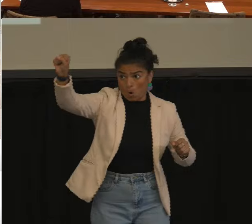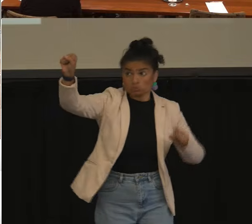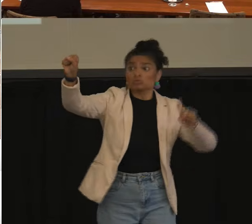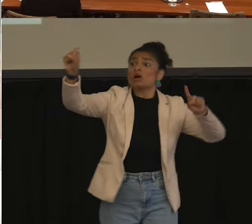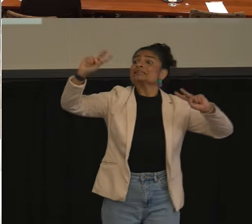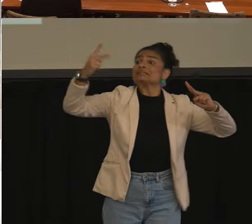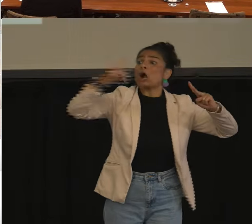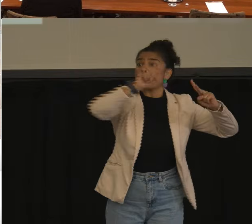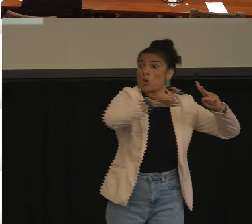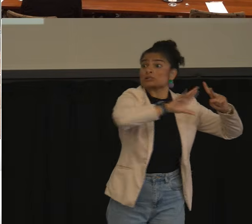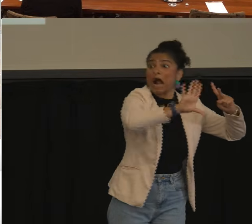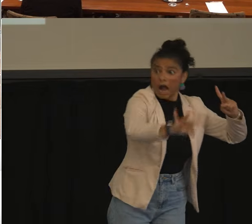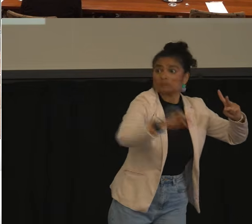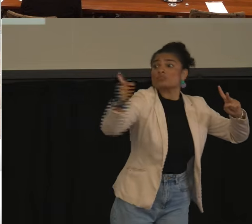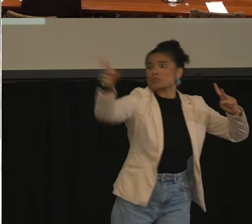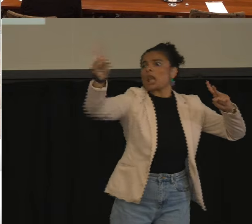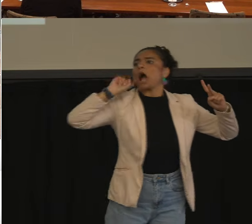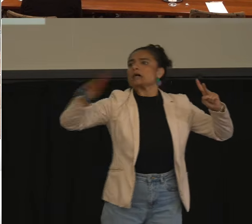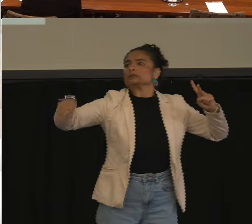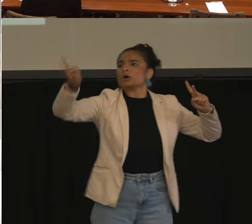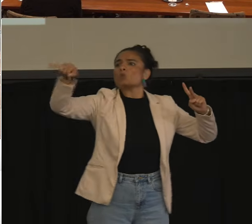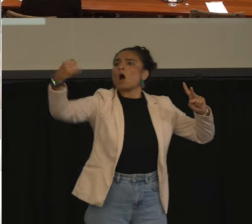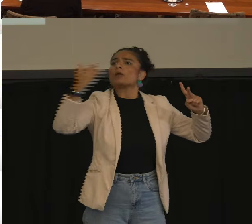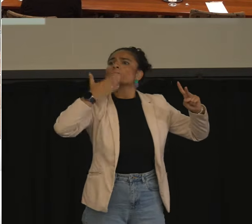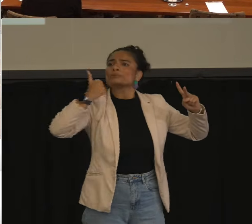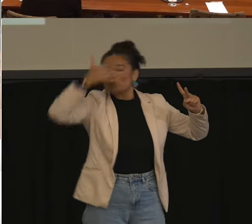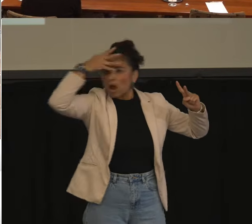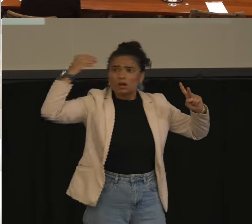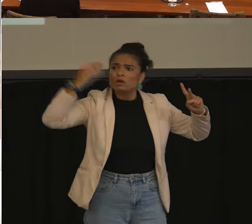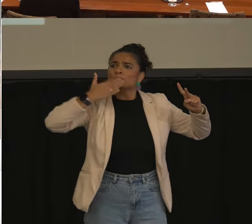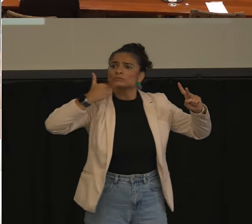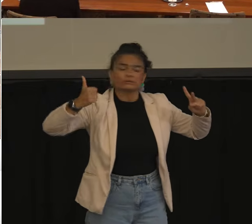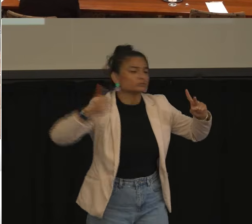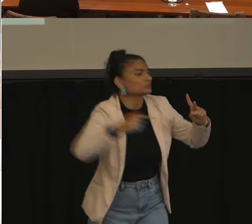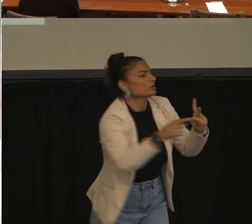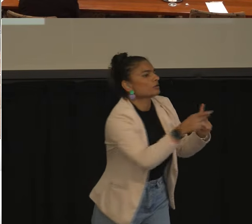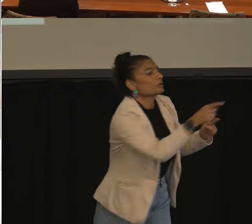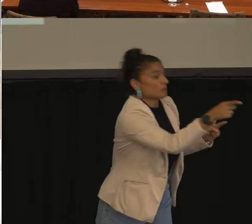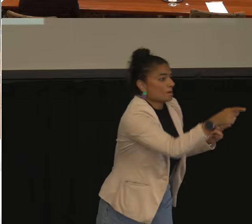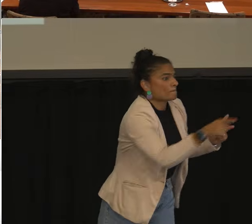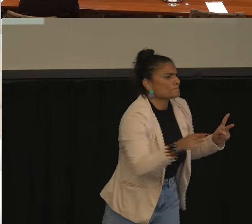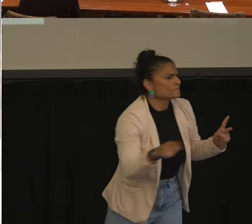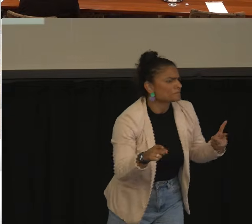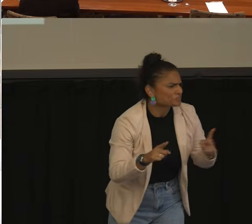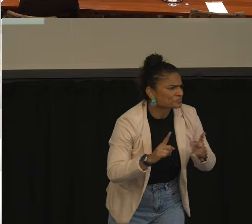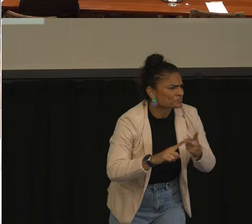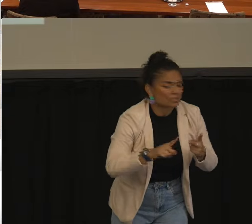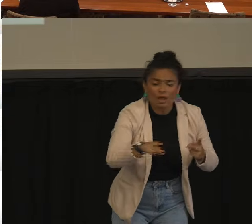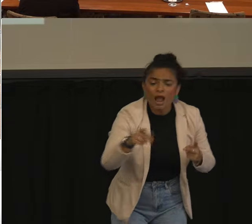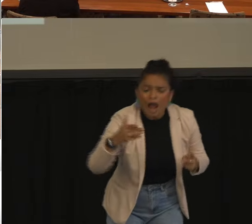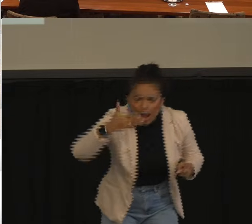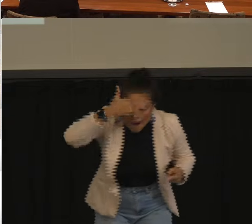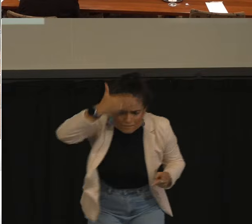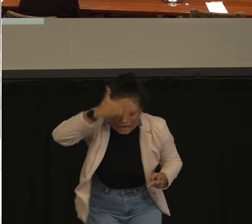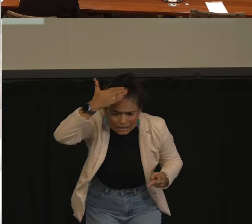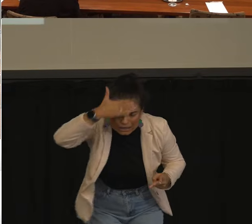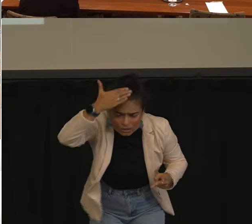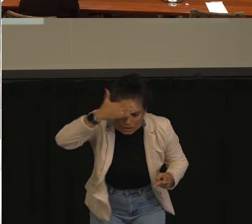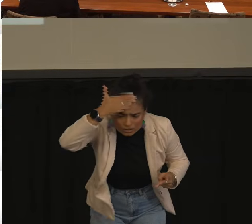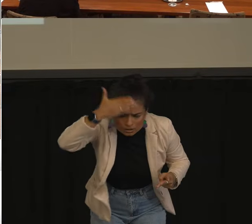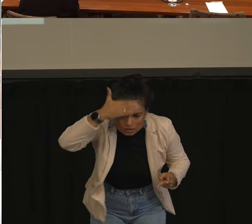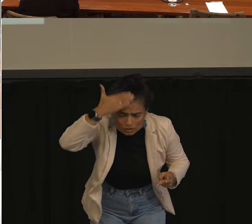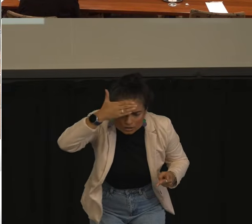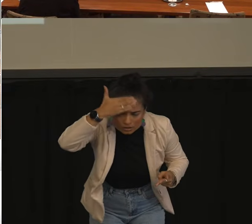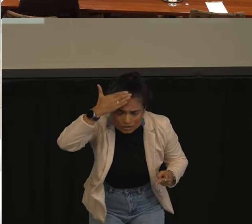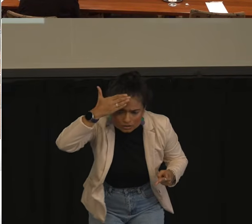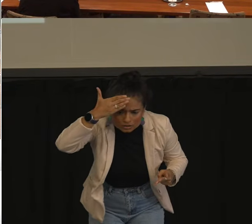also show on the screen Emily, and then Jean, if you can please be ready to respond after Emily